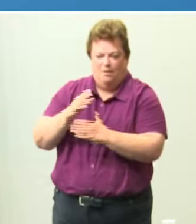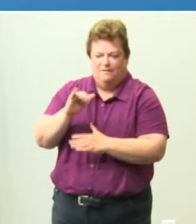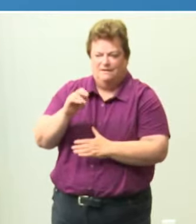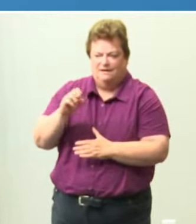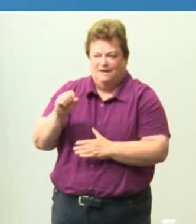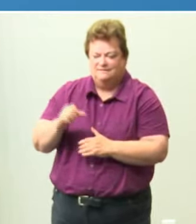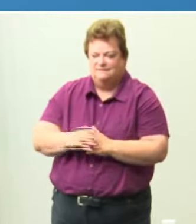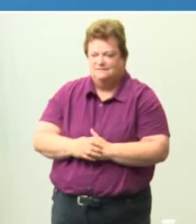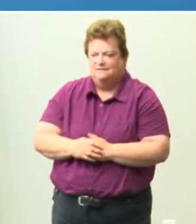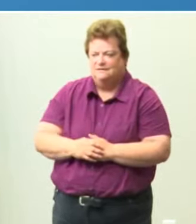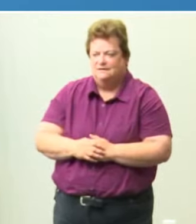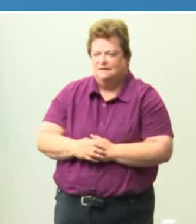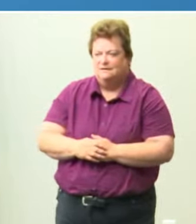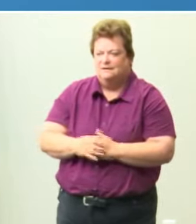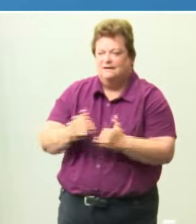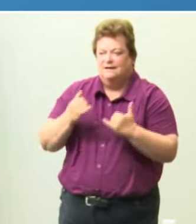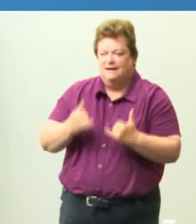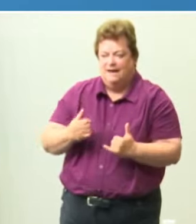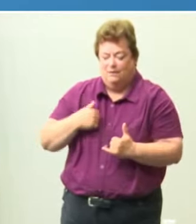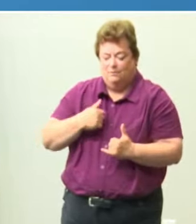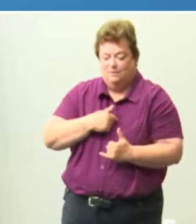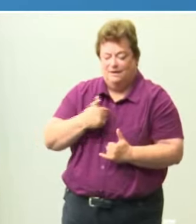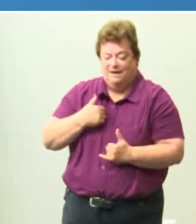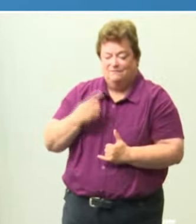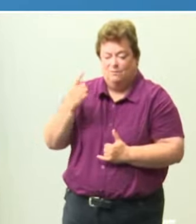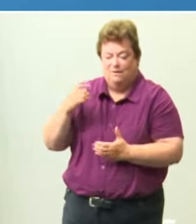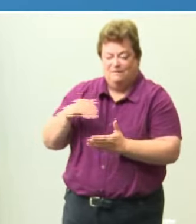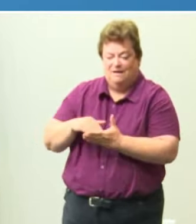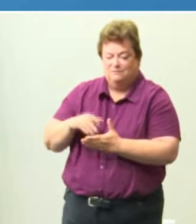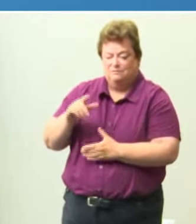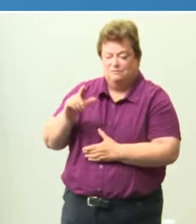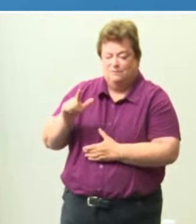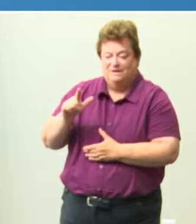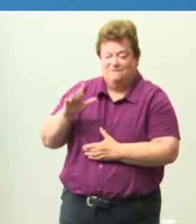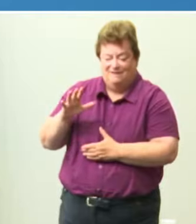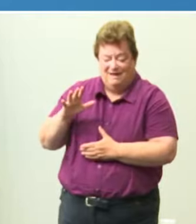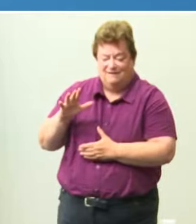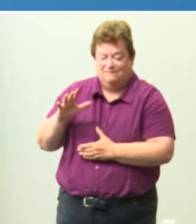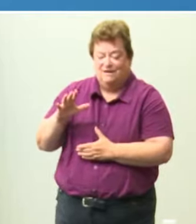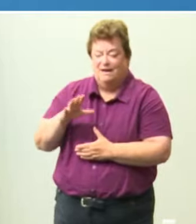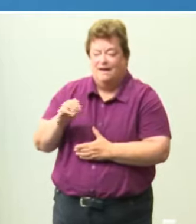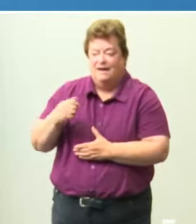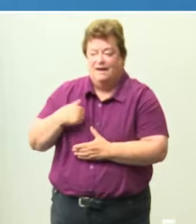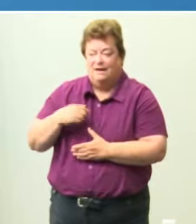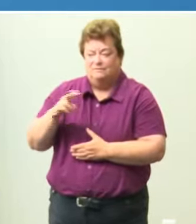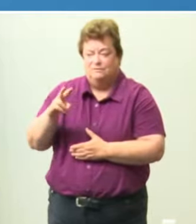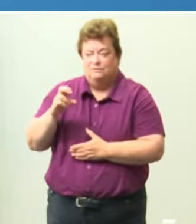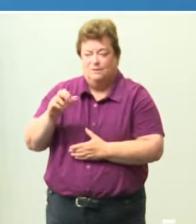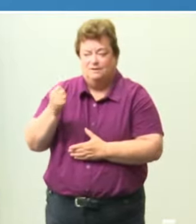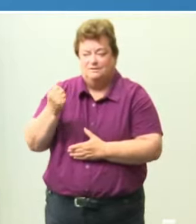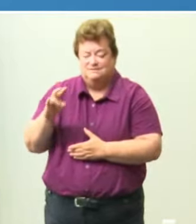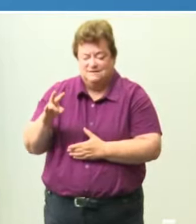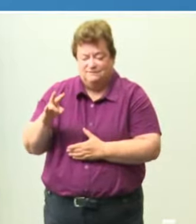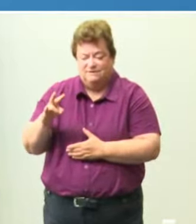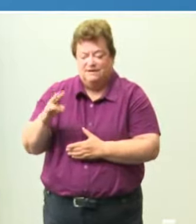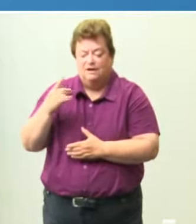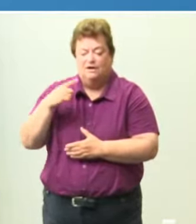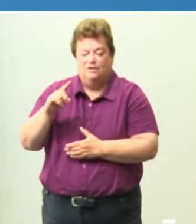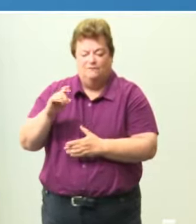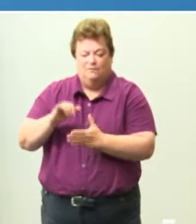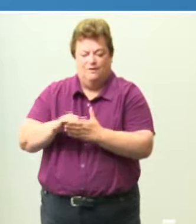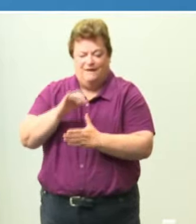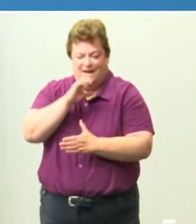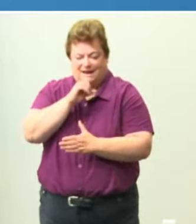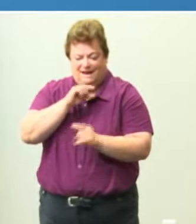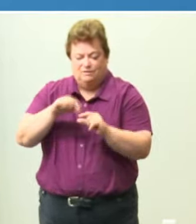ending Saturday, we reported 1,025 cases, and we have 217 cases in 0 to